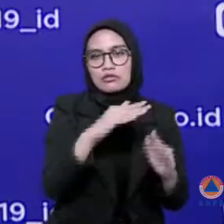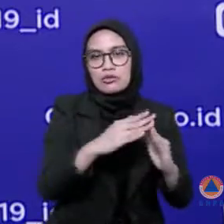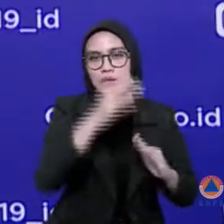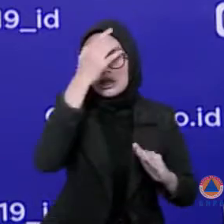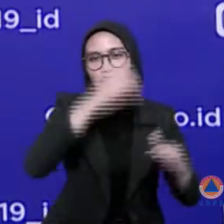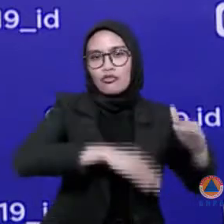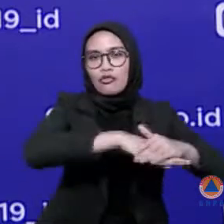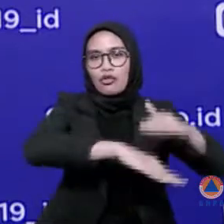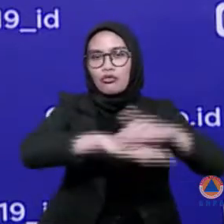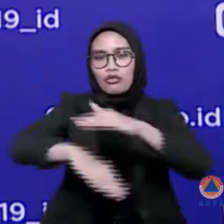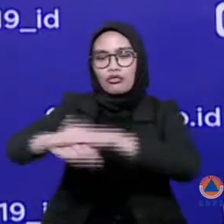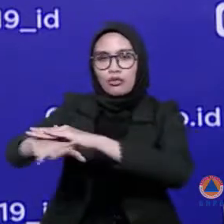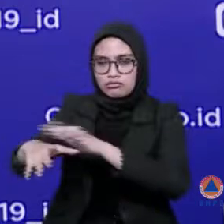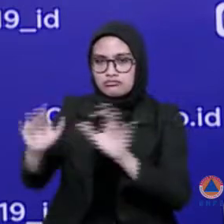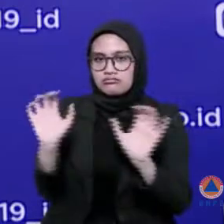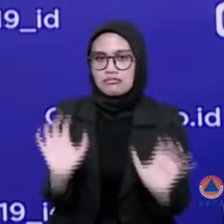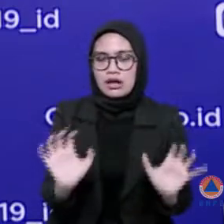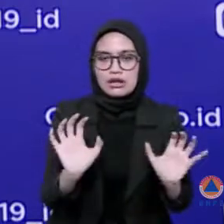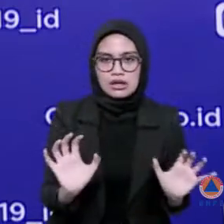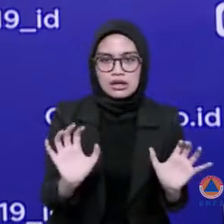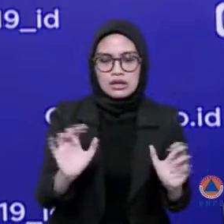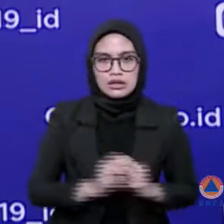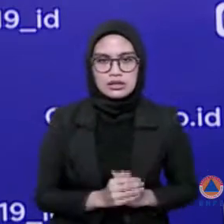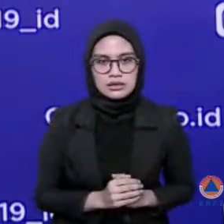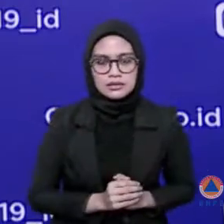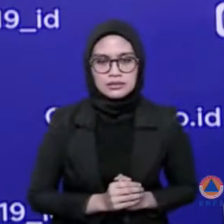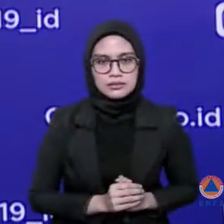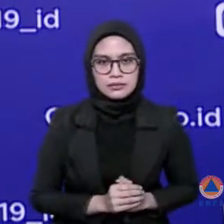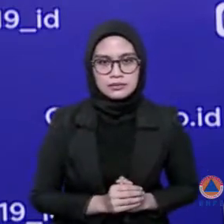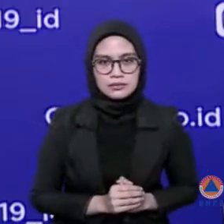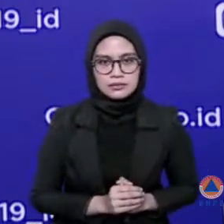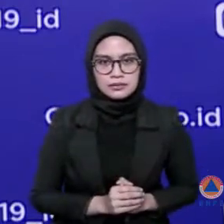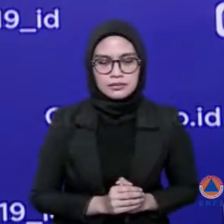the facilities have been improved, and